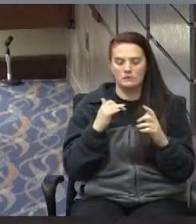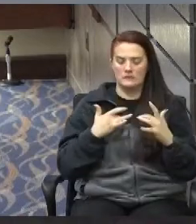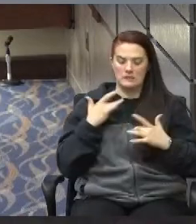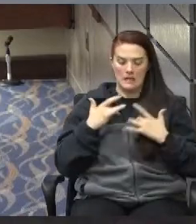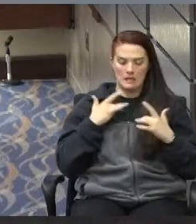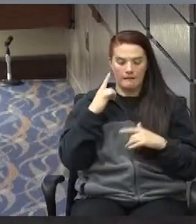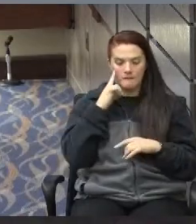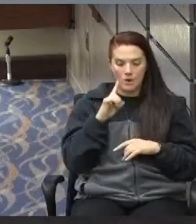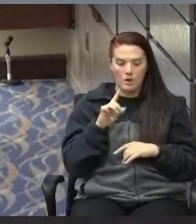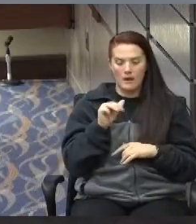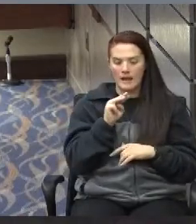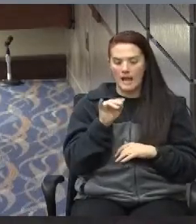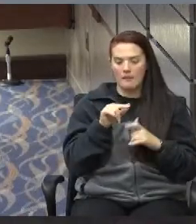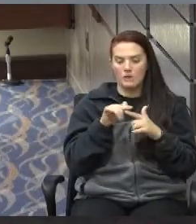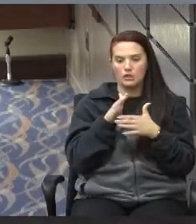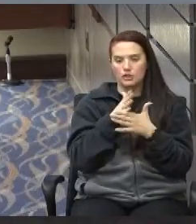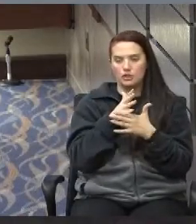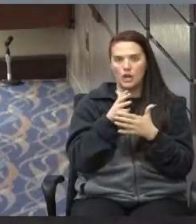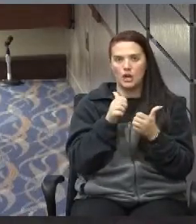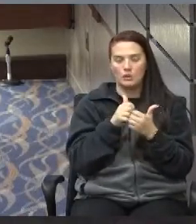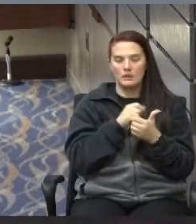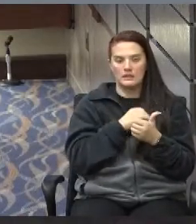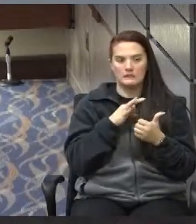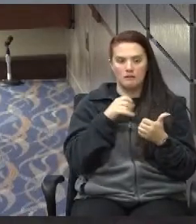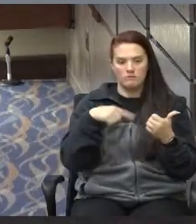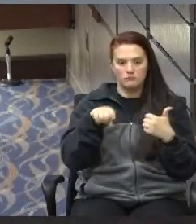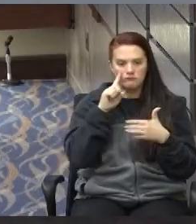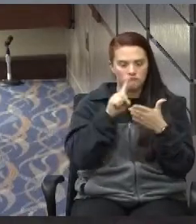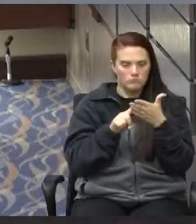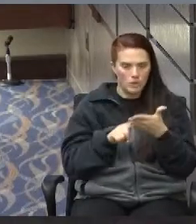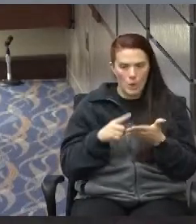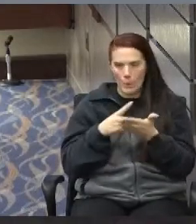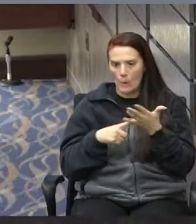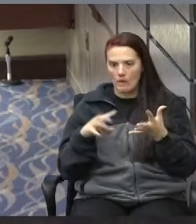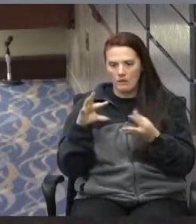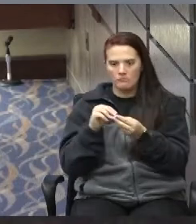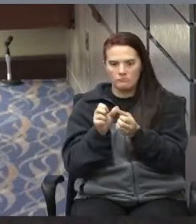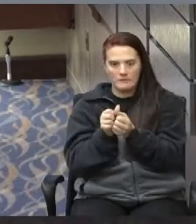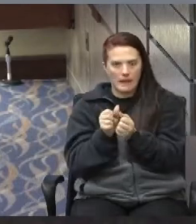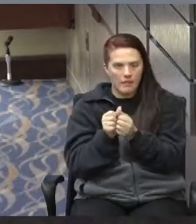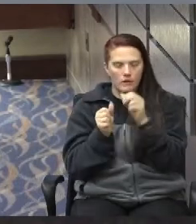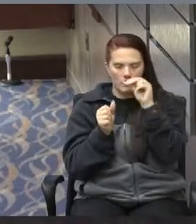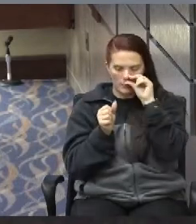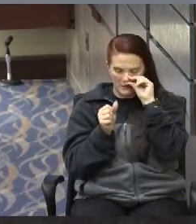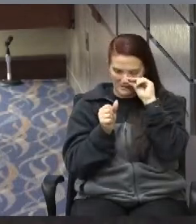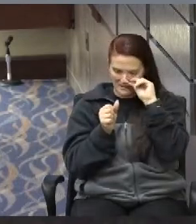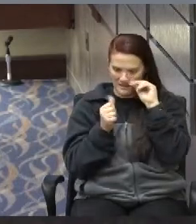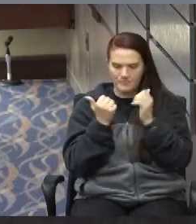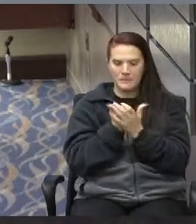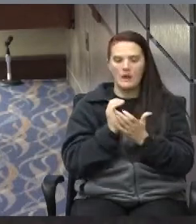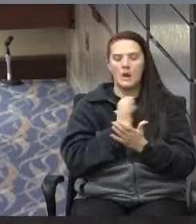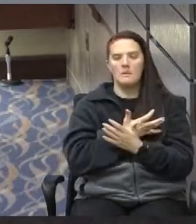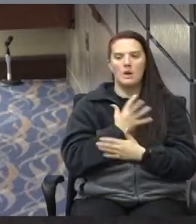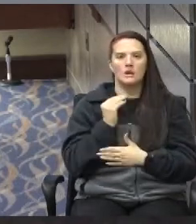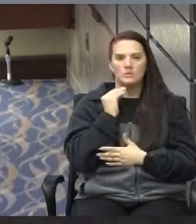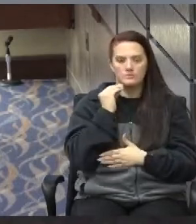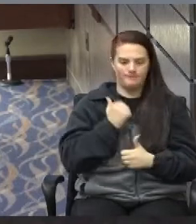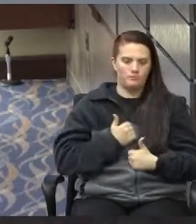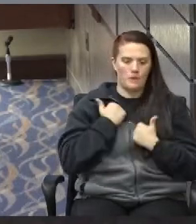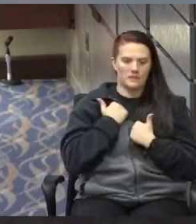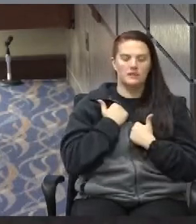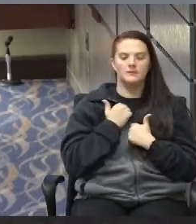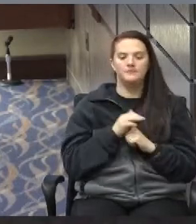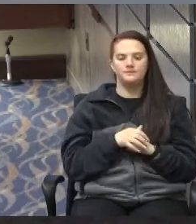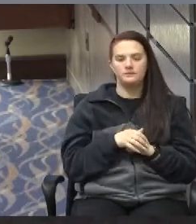for Amy to share what the staff's been researching and what they've put together to help our residents report